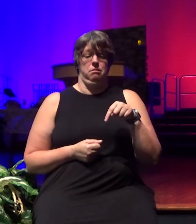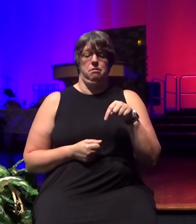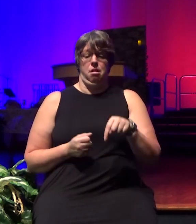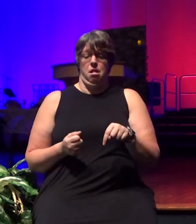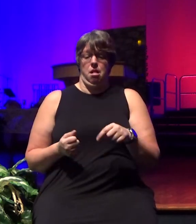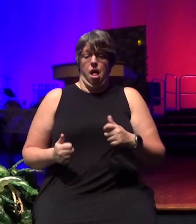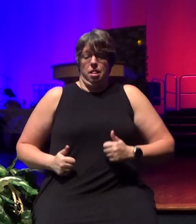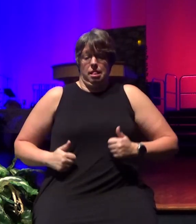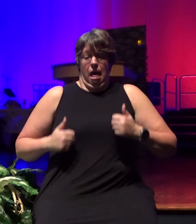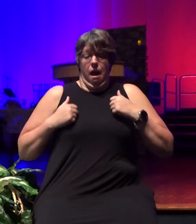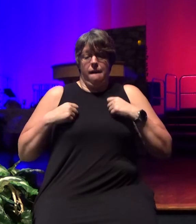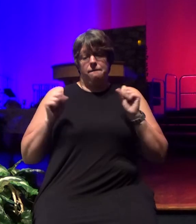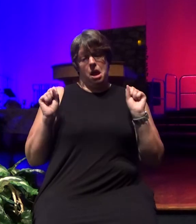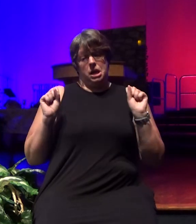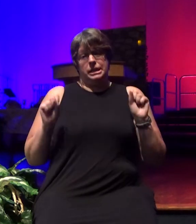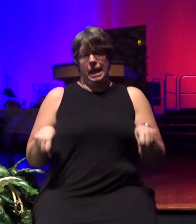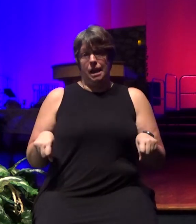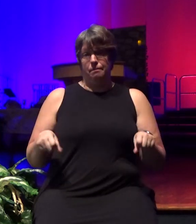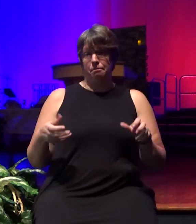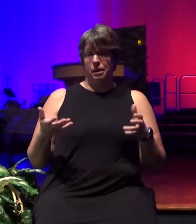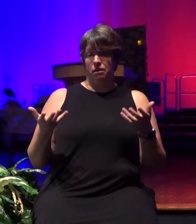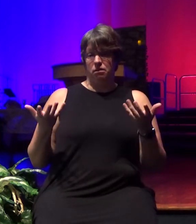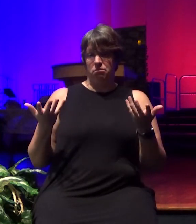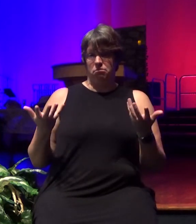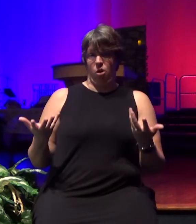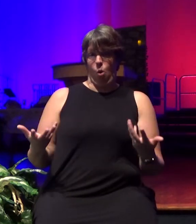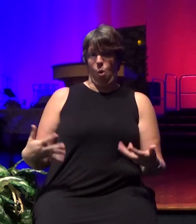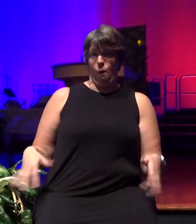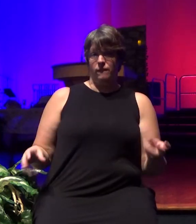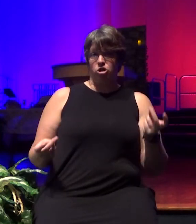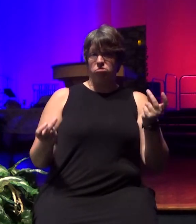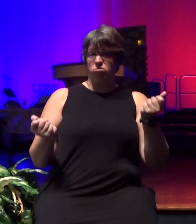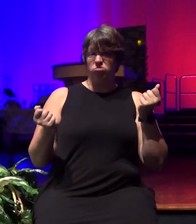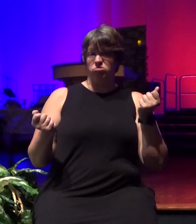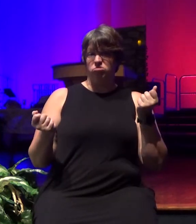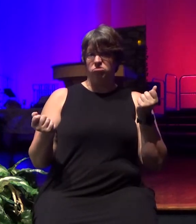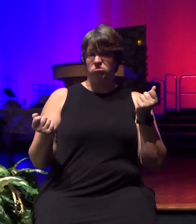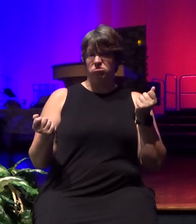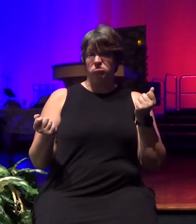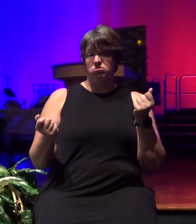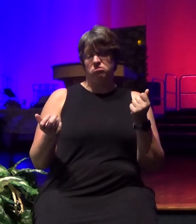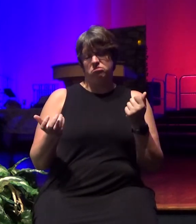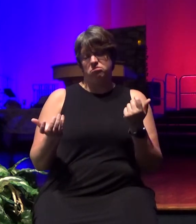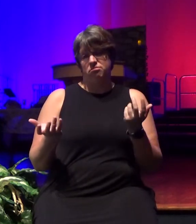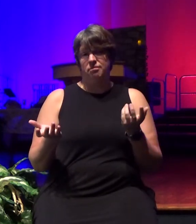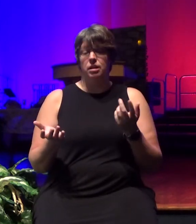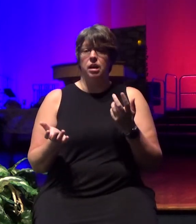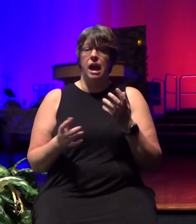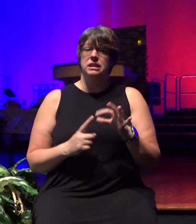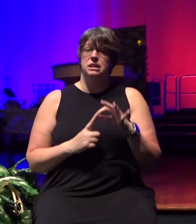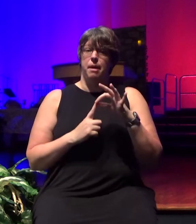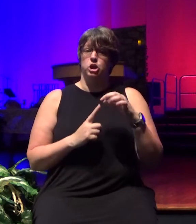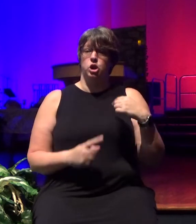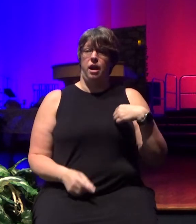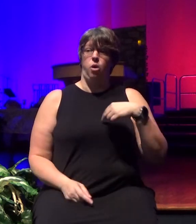middle of it seems like it'll never be over, but boy, it's over so quickly, especially those of us who keep walking down the path.